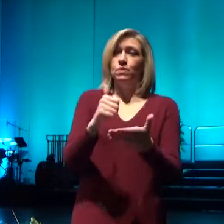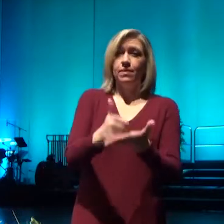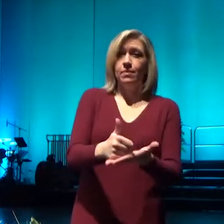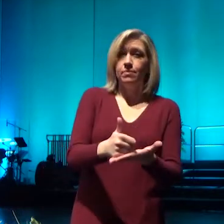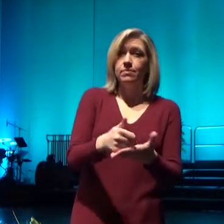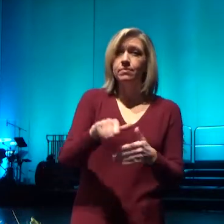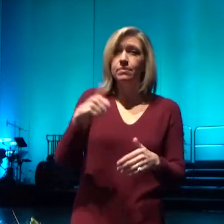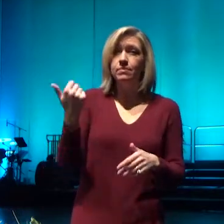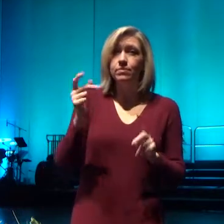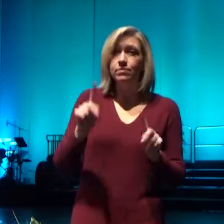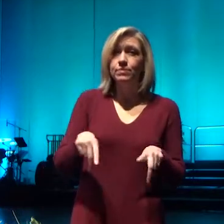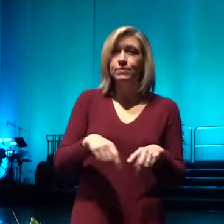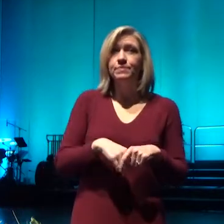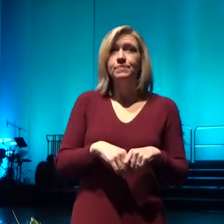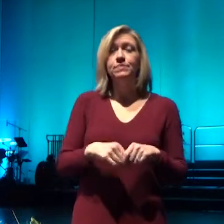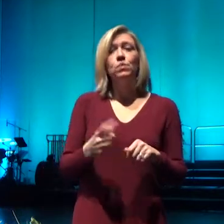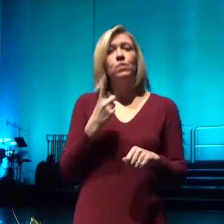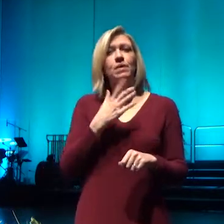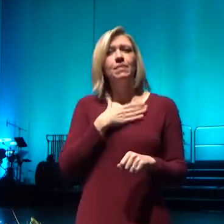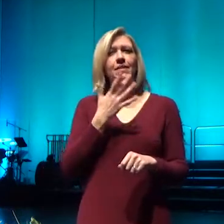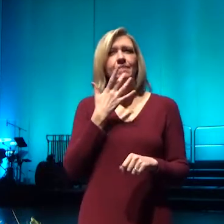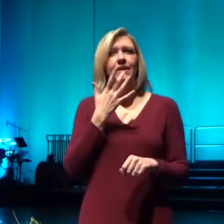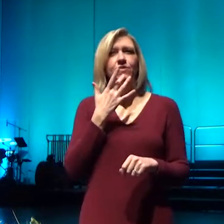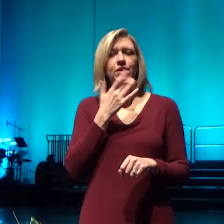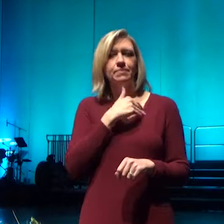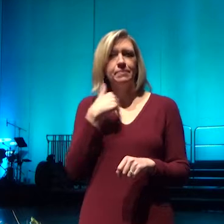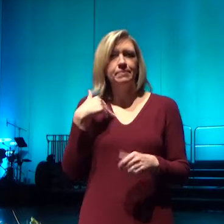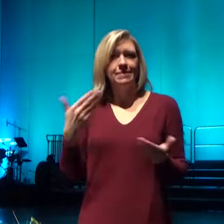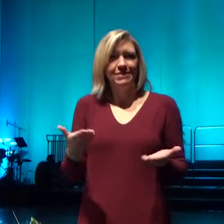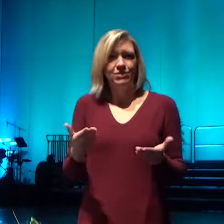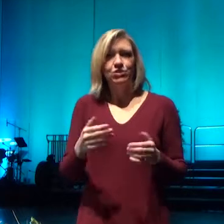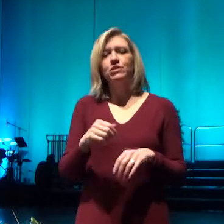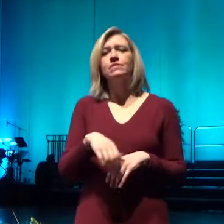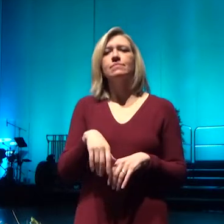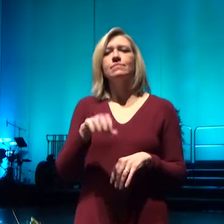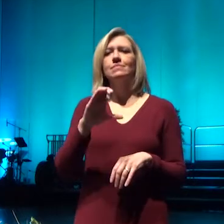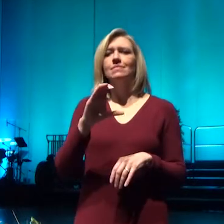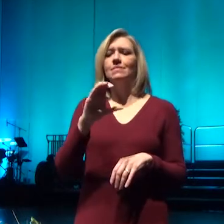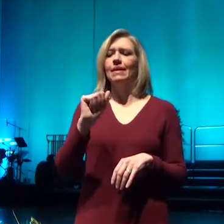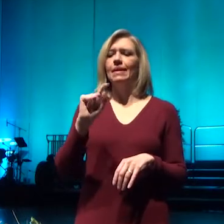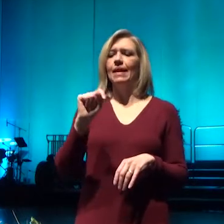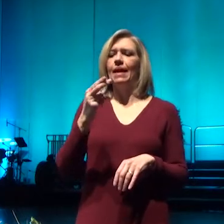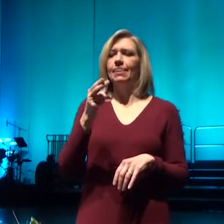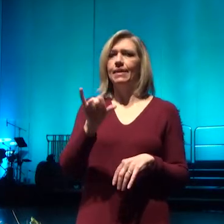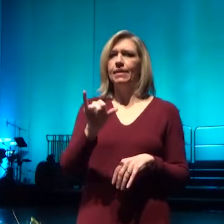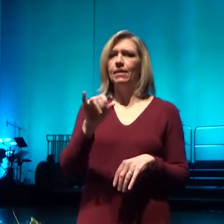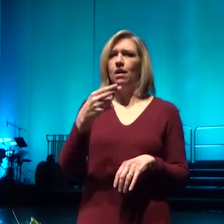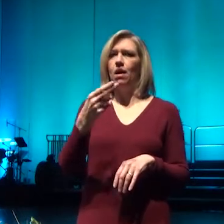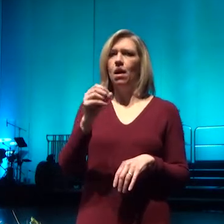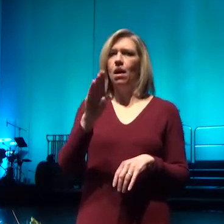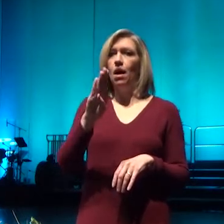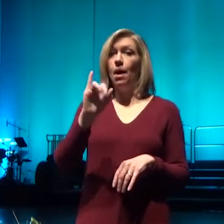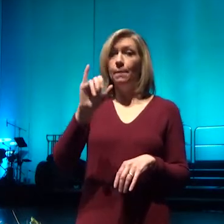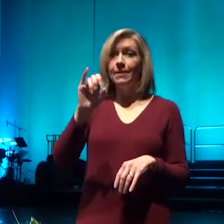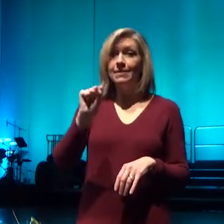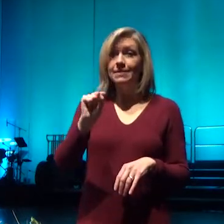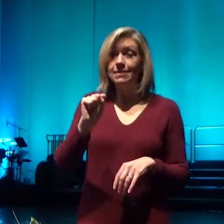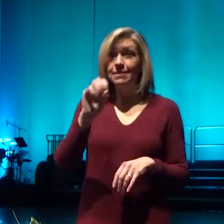else. One of my favorite congregants here at Mile High Church is Kathy Hobbs. How many people here know Kathy